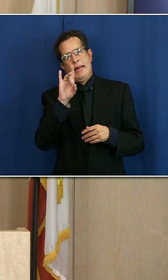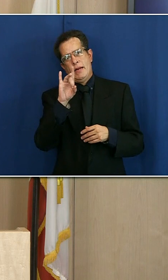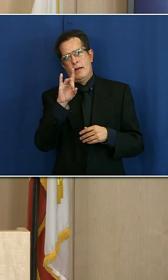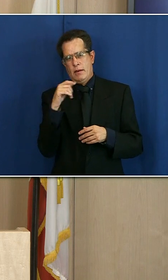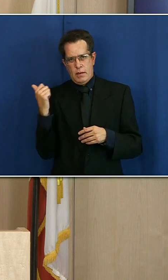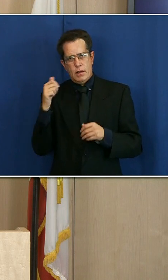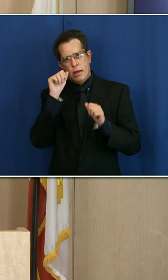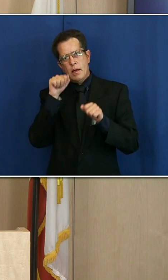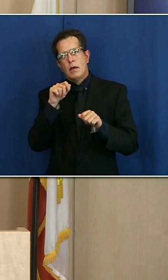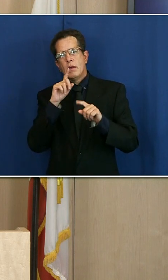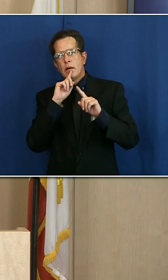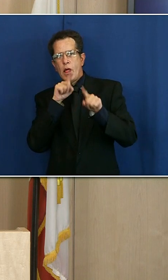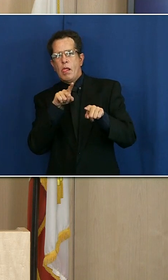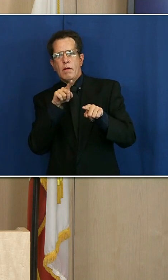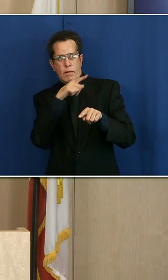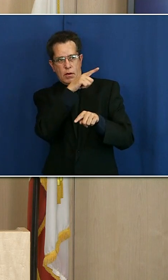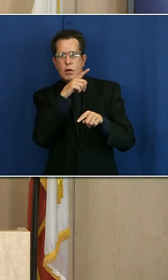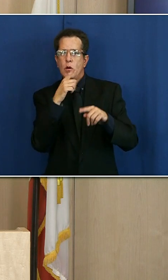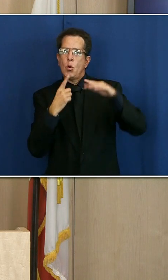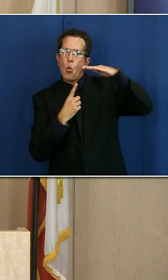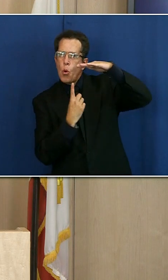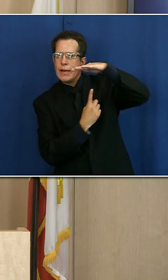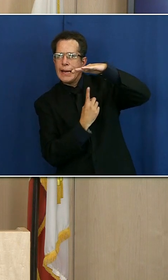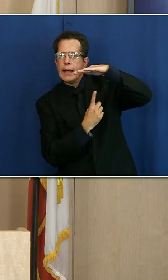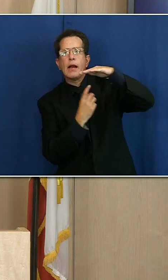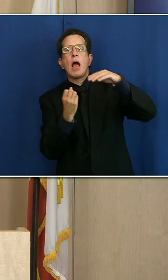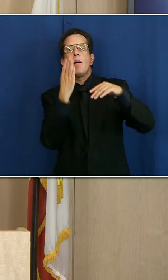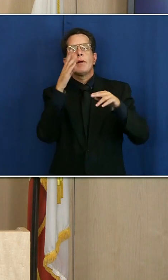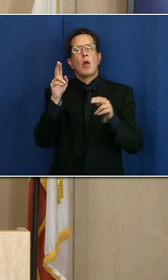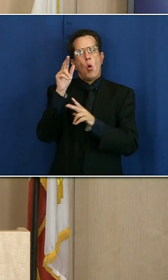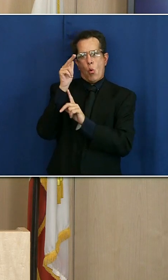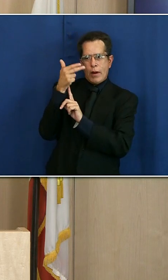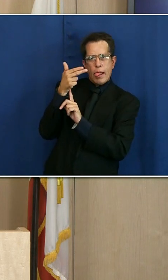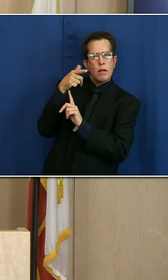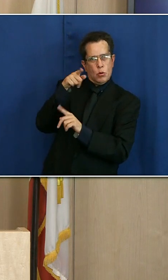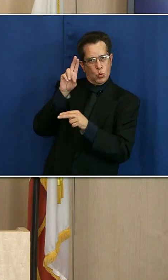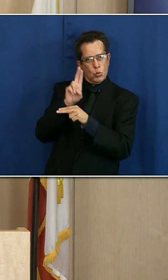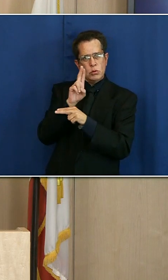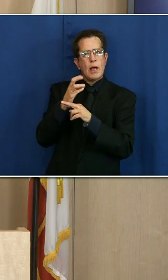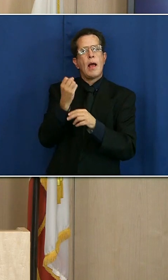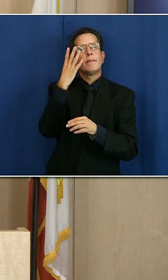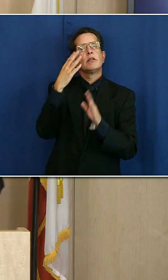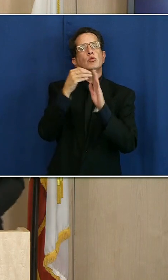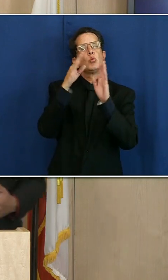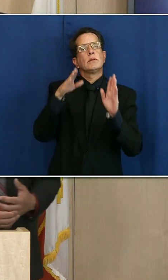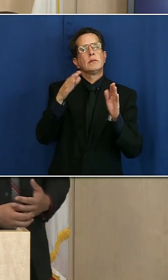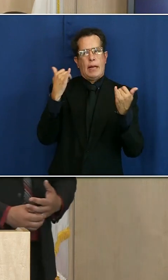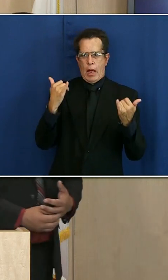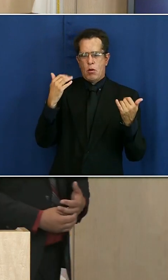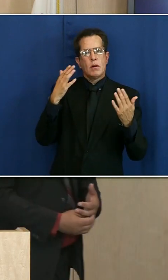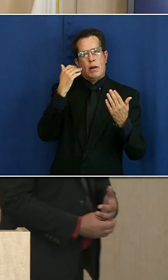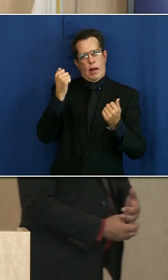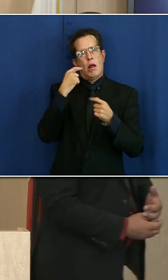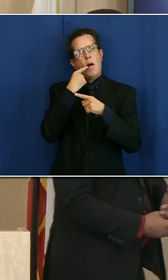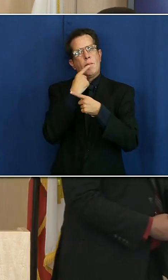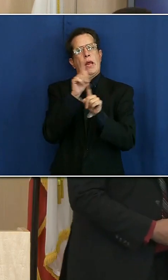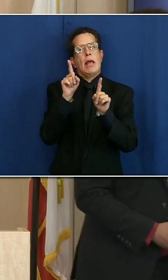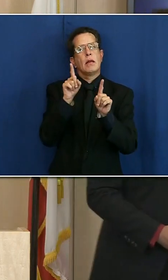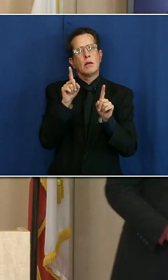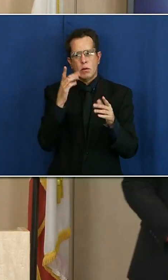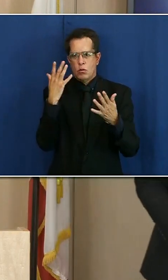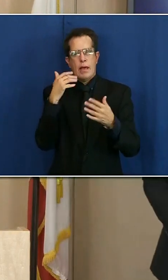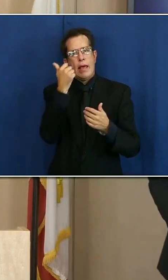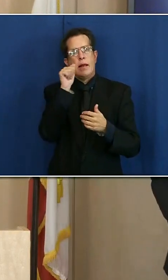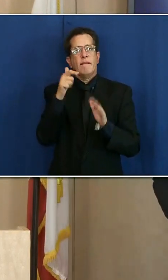update on quarantine space offered on campus? How many rooms are being taken up by how many students? Also, is there an update to the amount of health